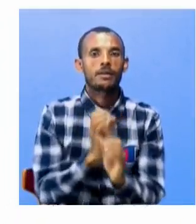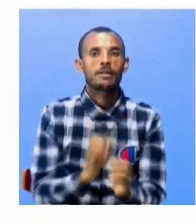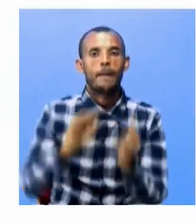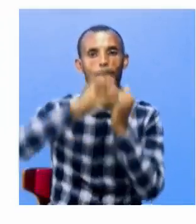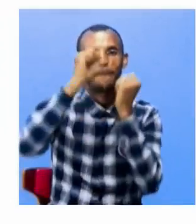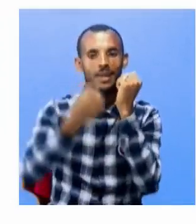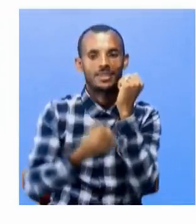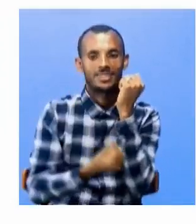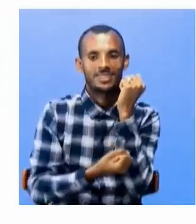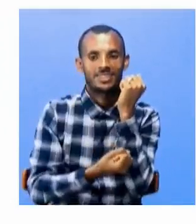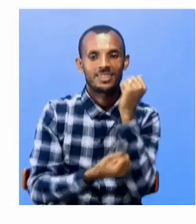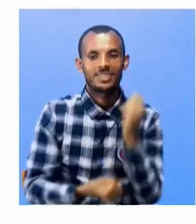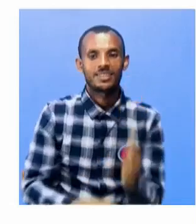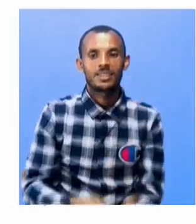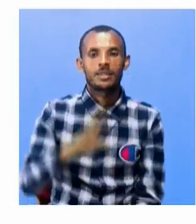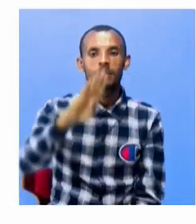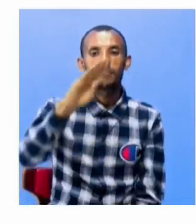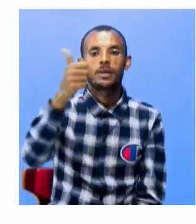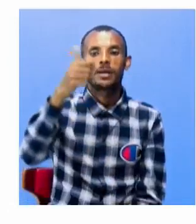base